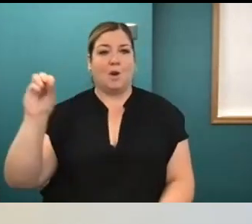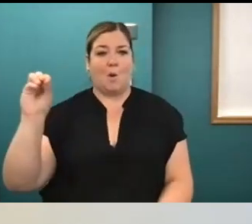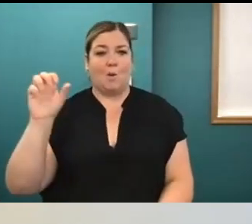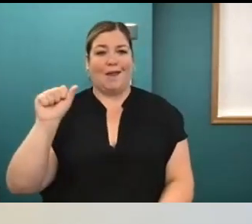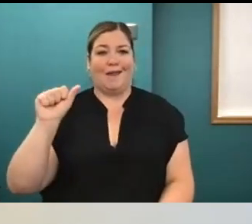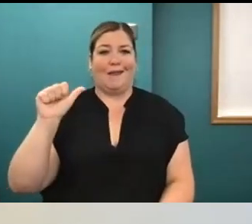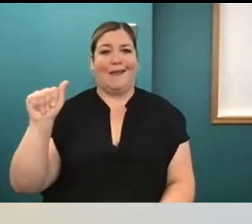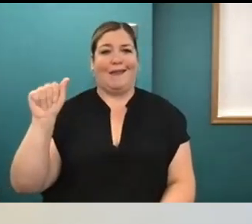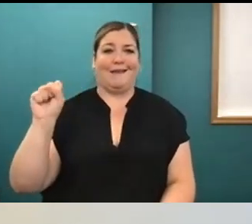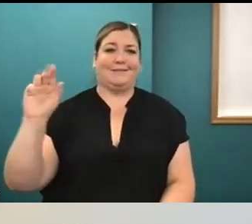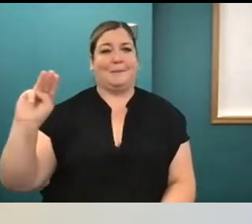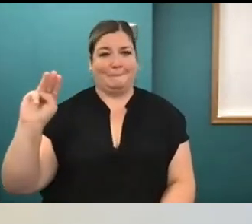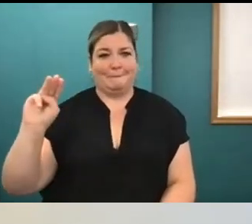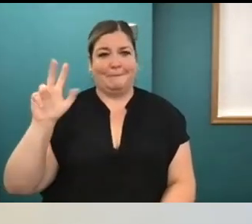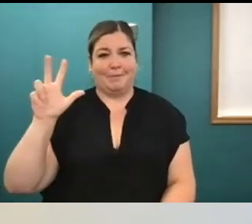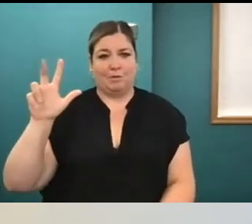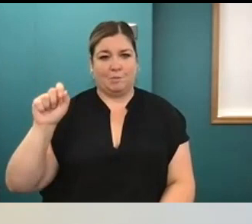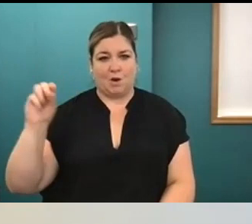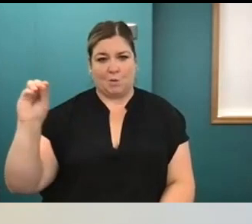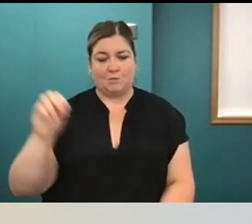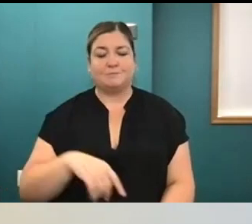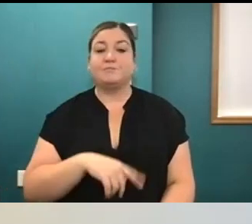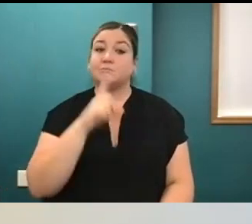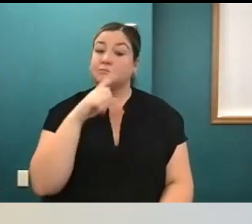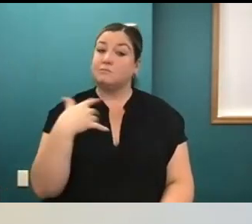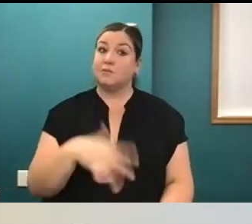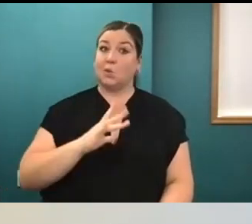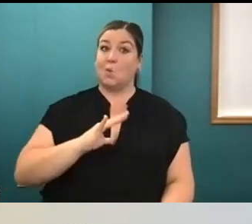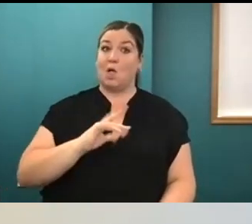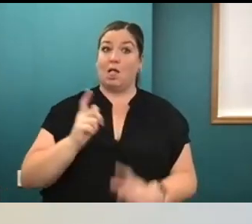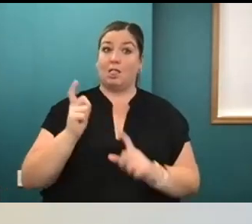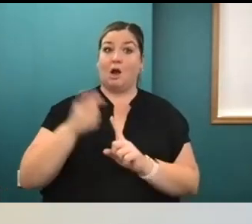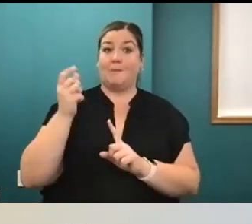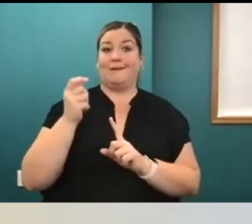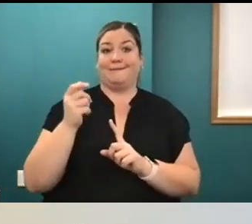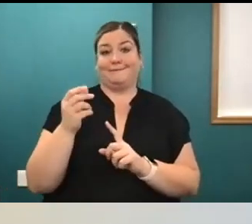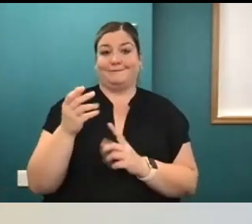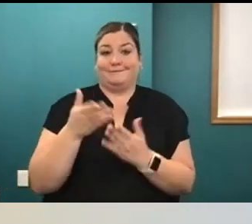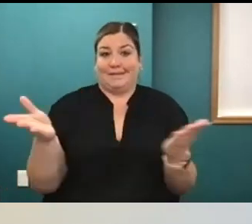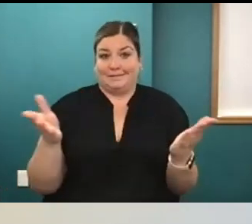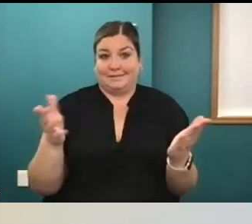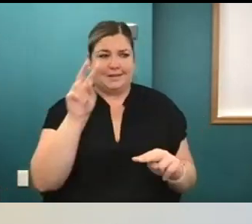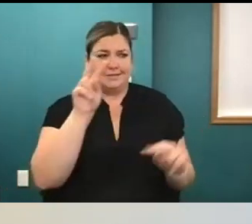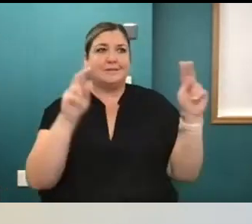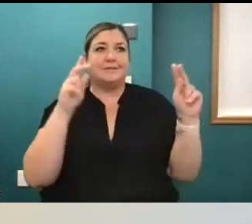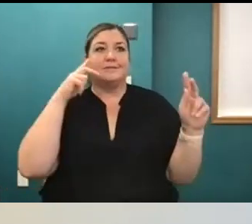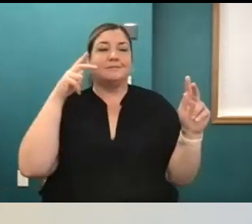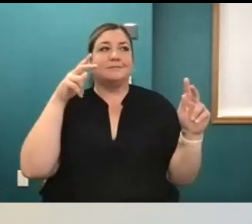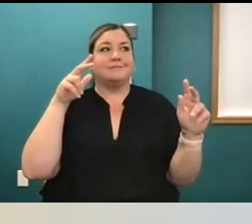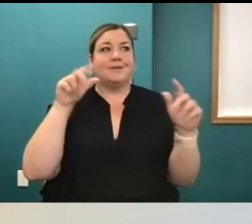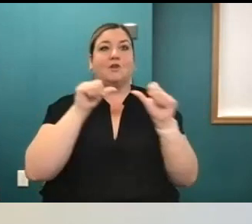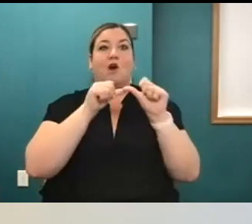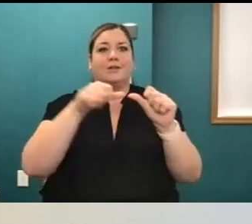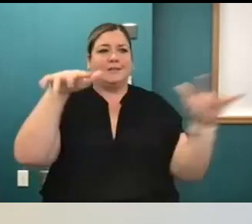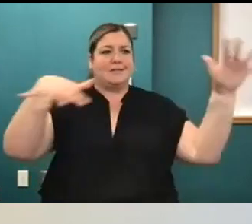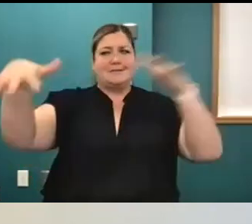really incredible automaticity feature in which it's constantly analyzing environments throughout the day and